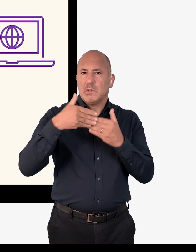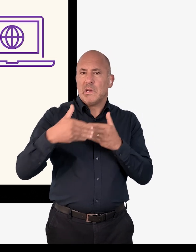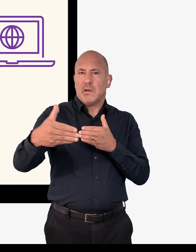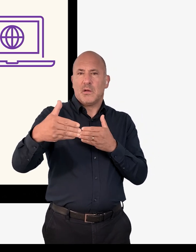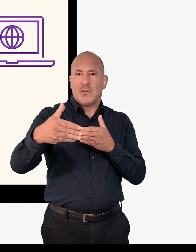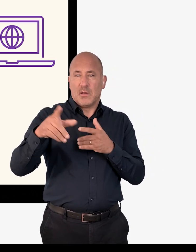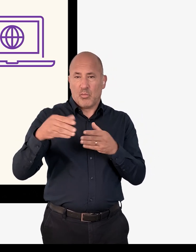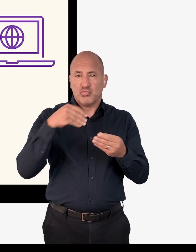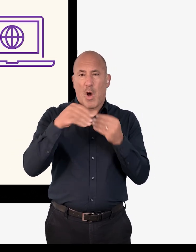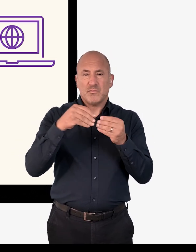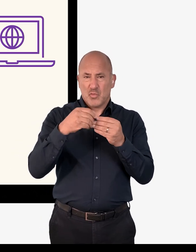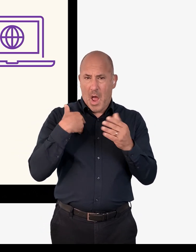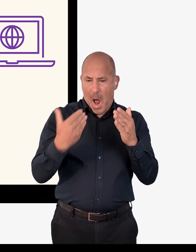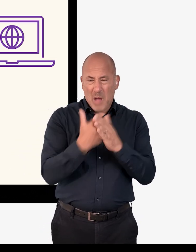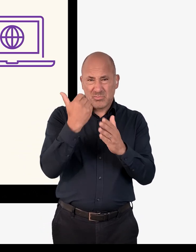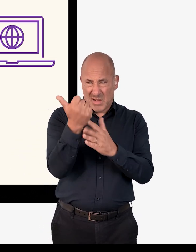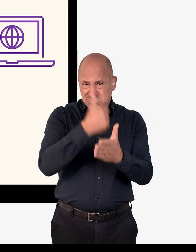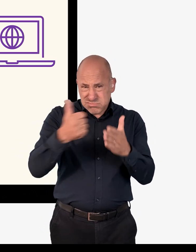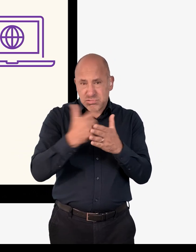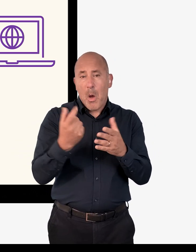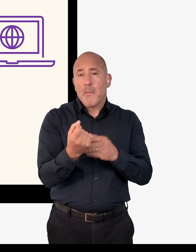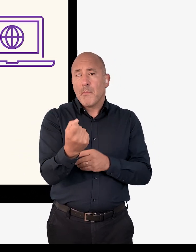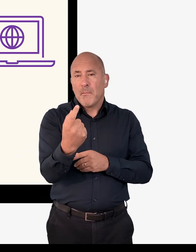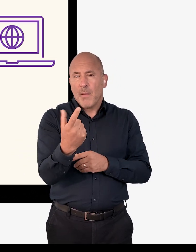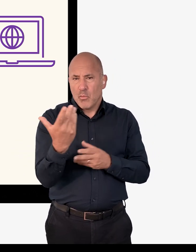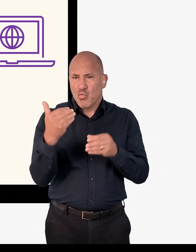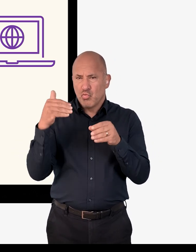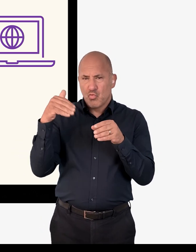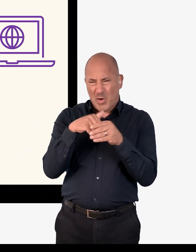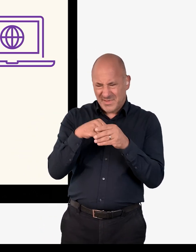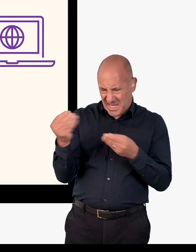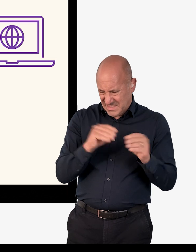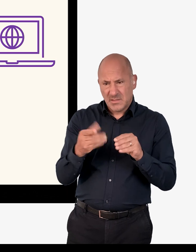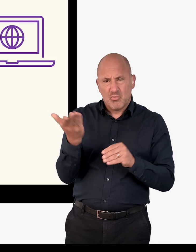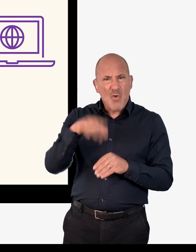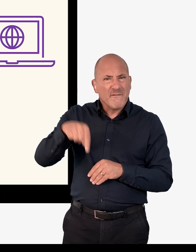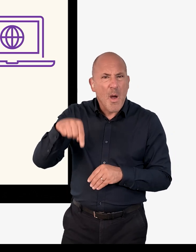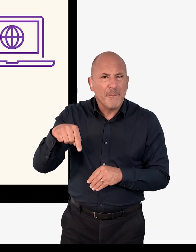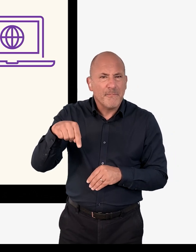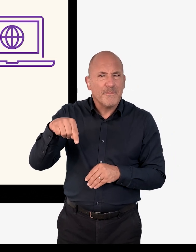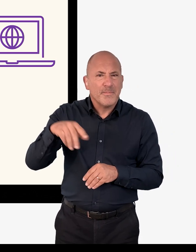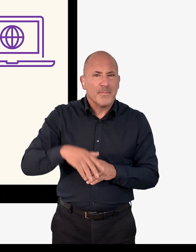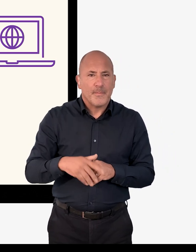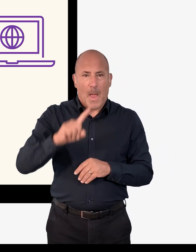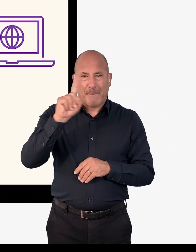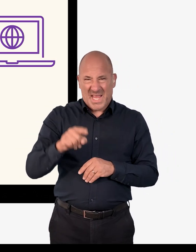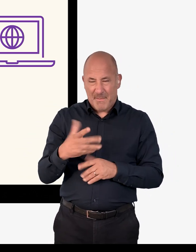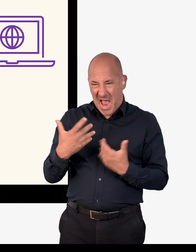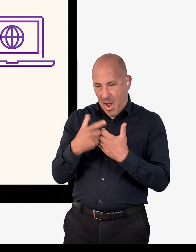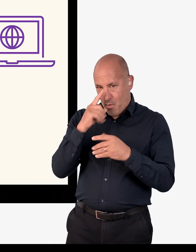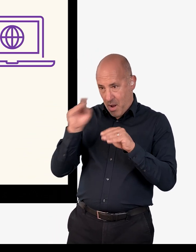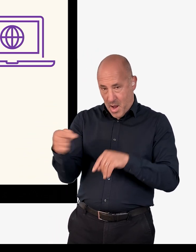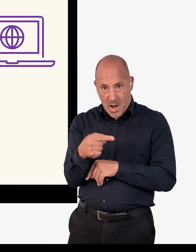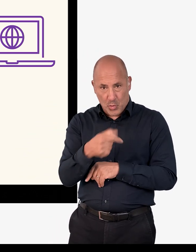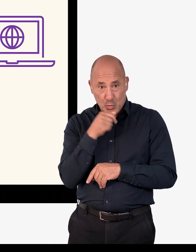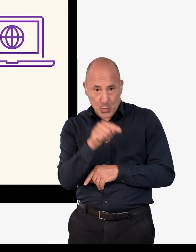kit. How regularly does the software need to be updated? Where is the content coming from? How are you going to